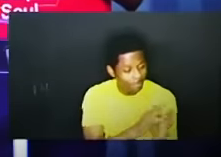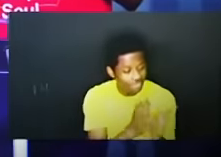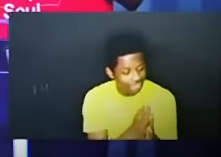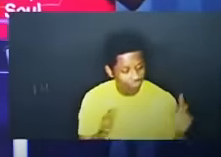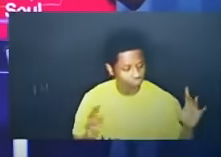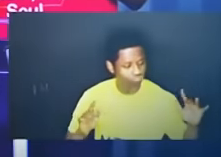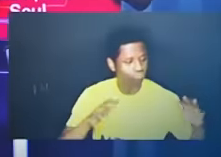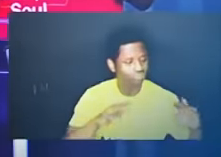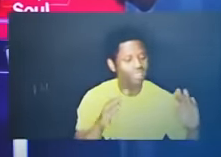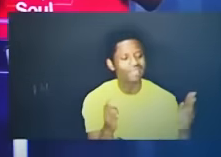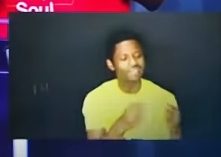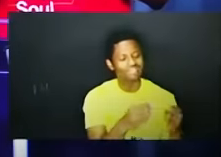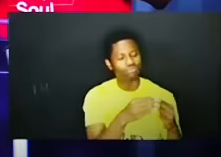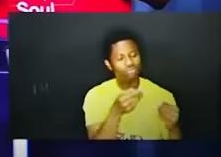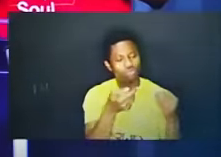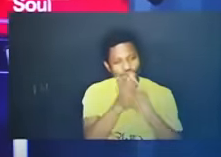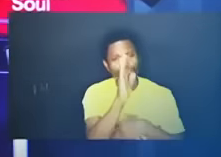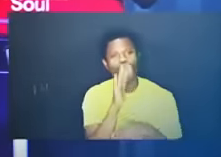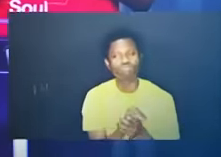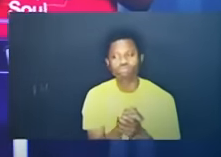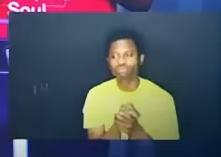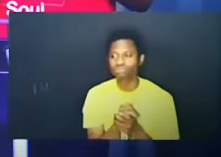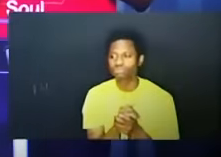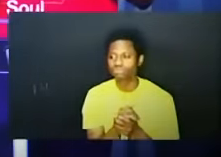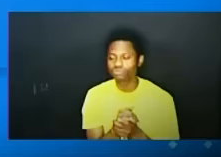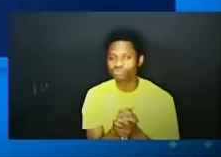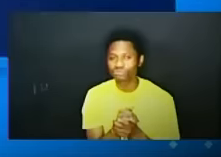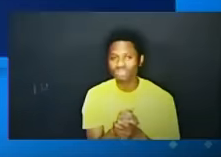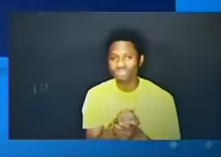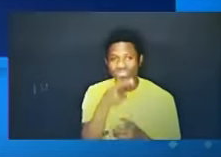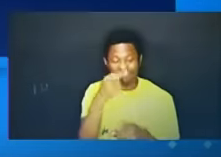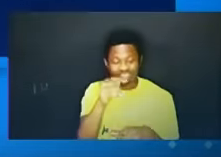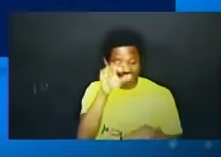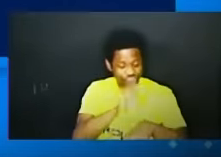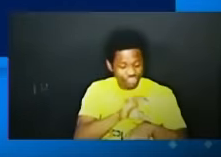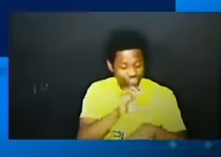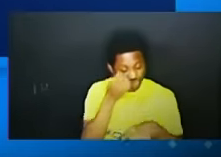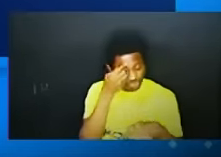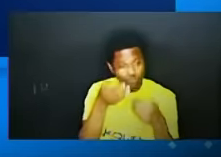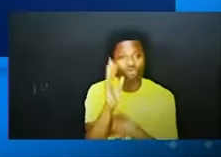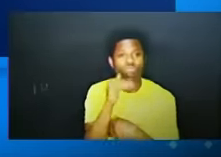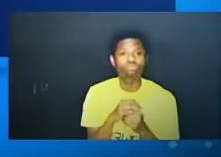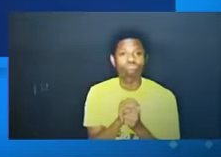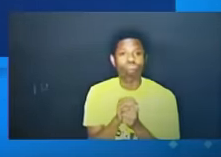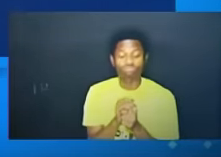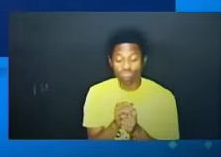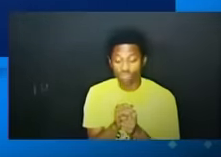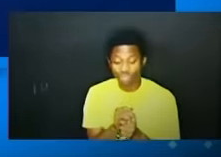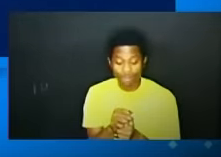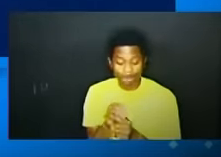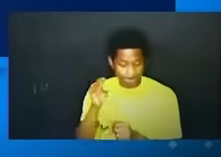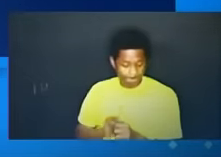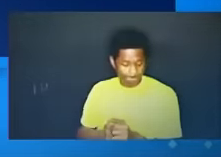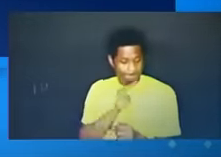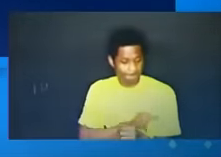The church of God. They were a congregation of God. They